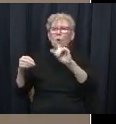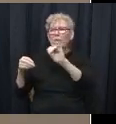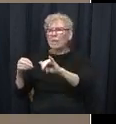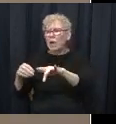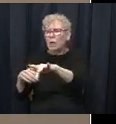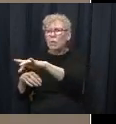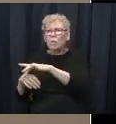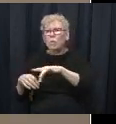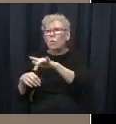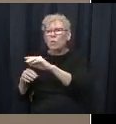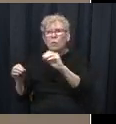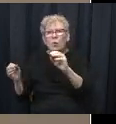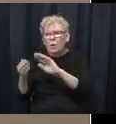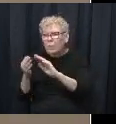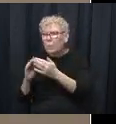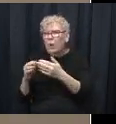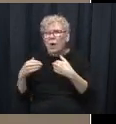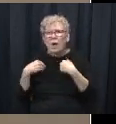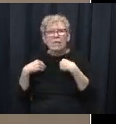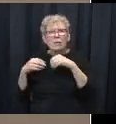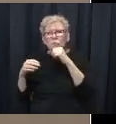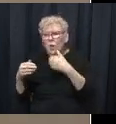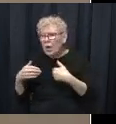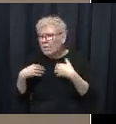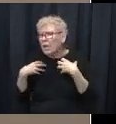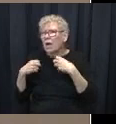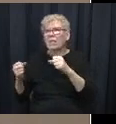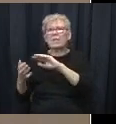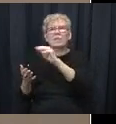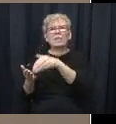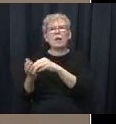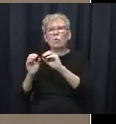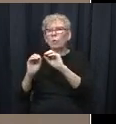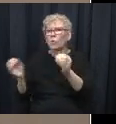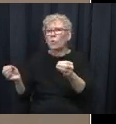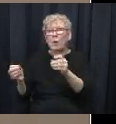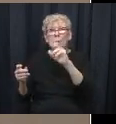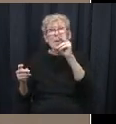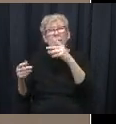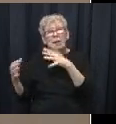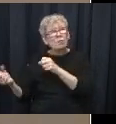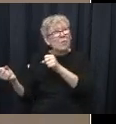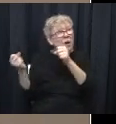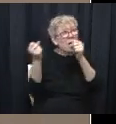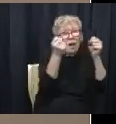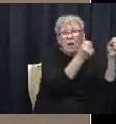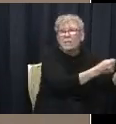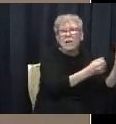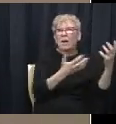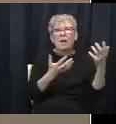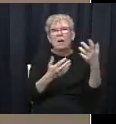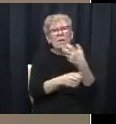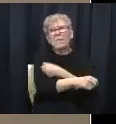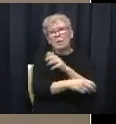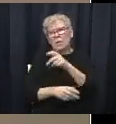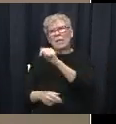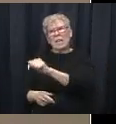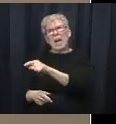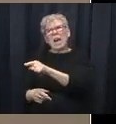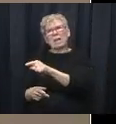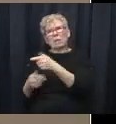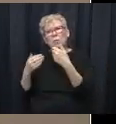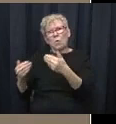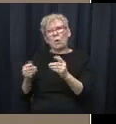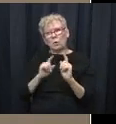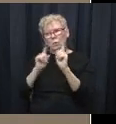have to travel far to get a vaccine. And we're working with partners like community-based health centers, our